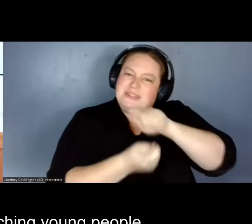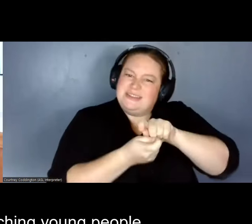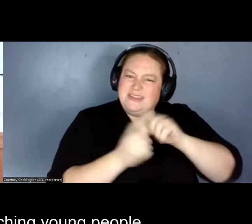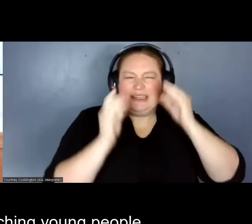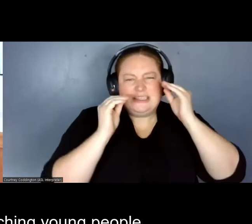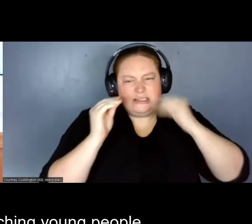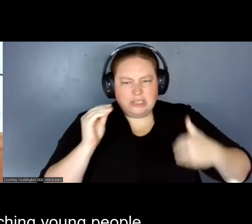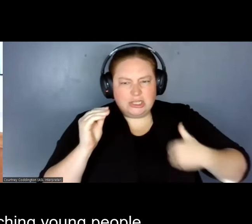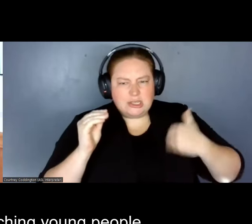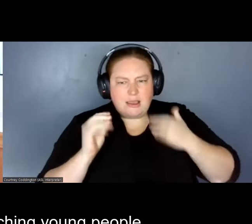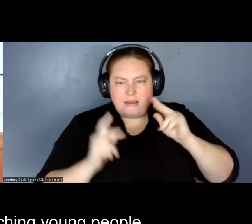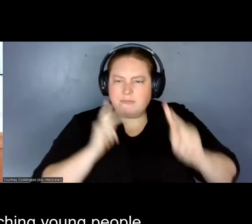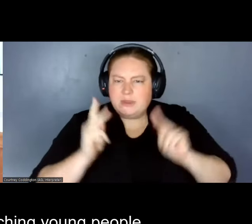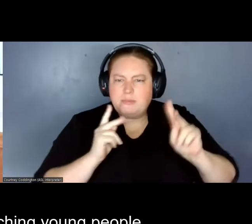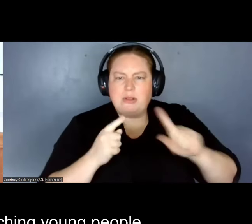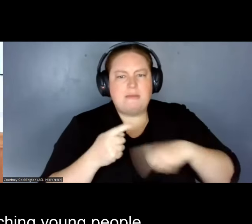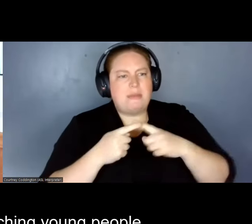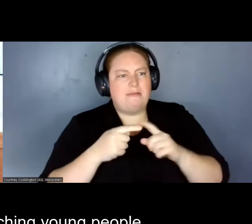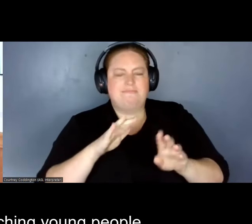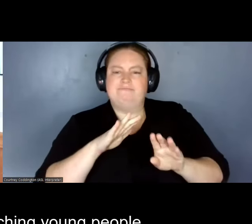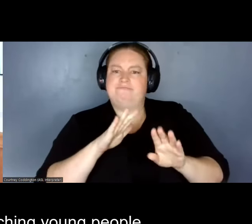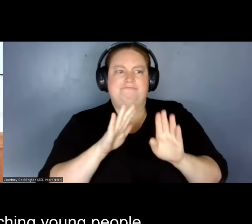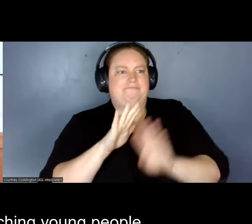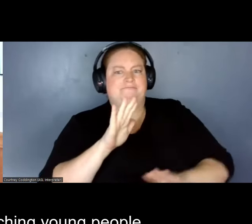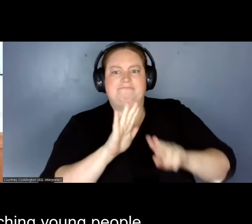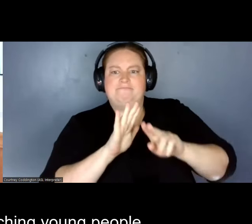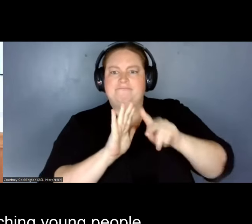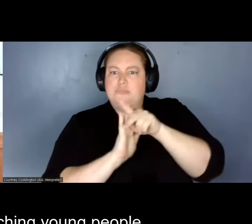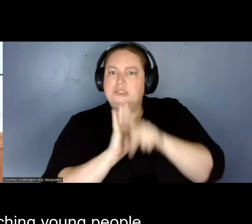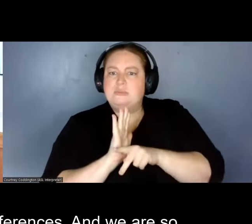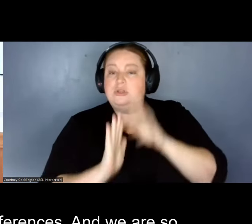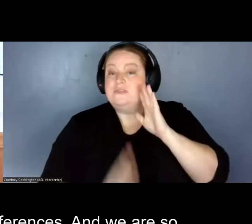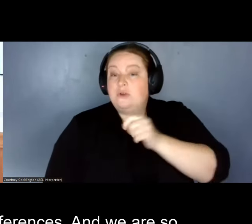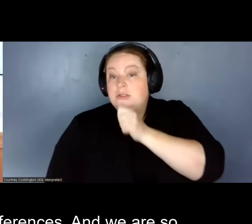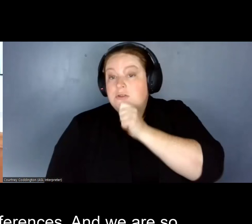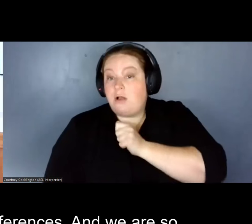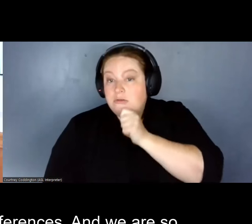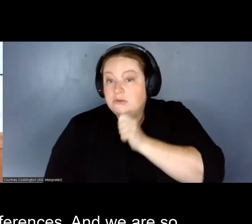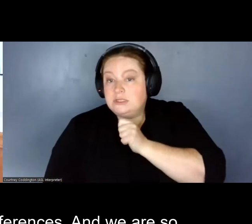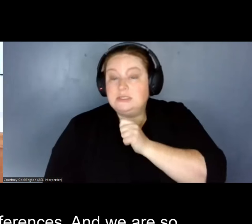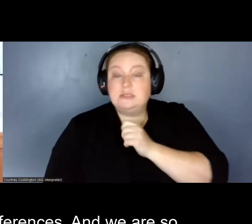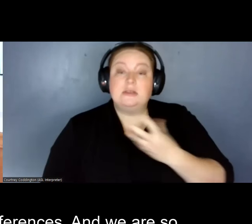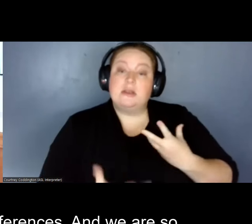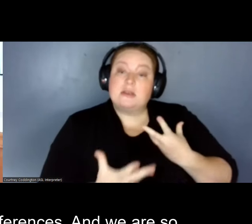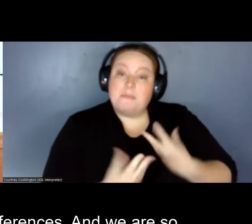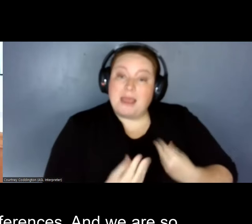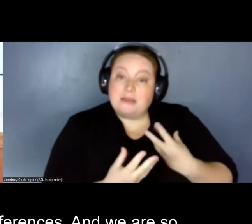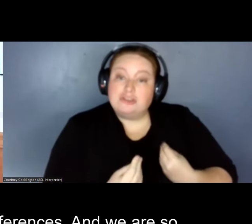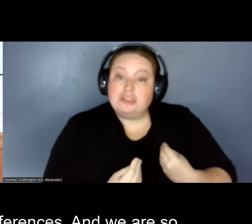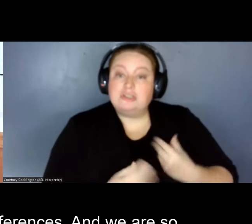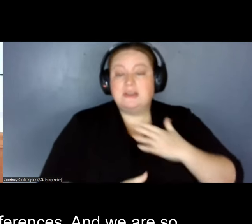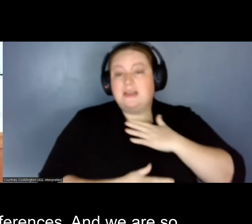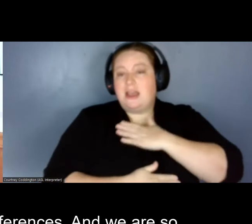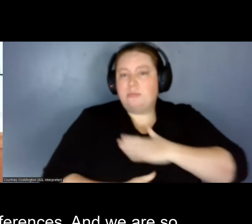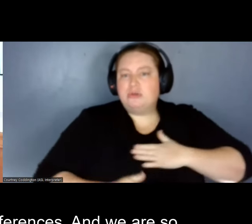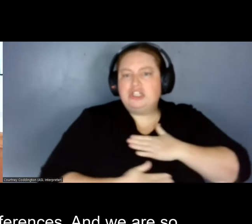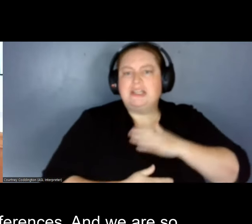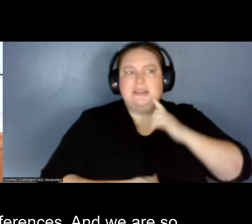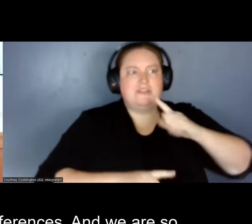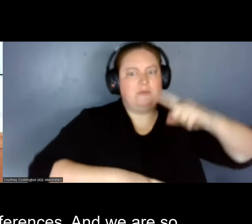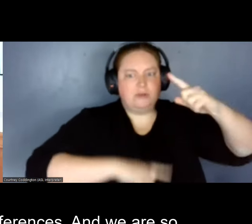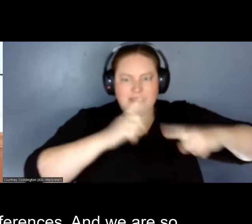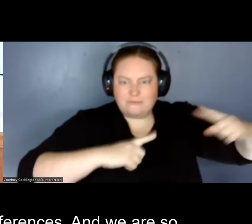people about basic principles of tolerance, compassion, and appreciation for differences. And we're